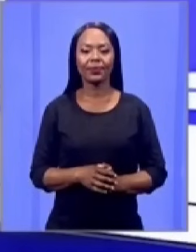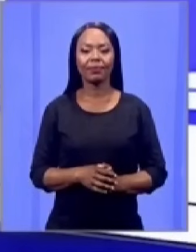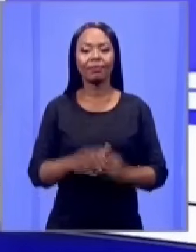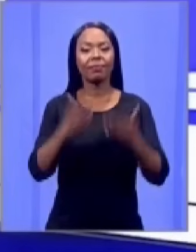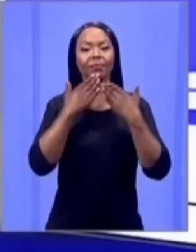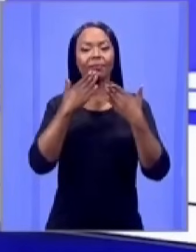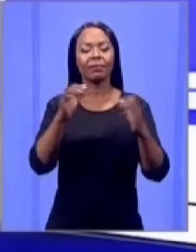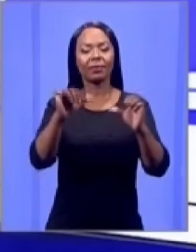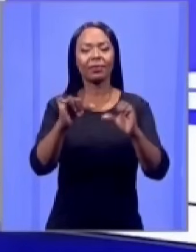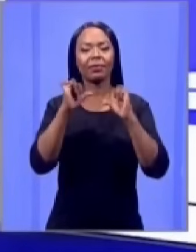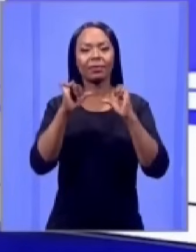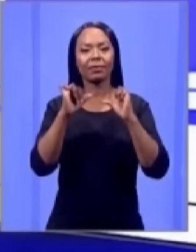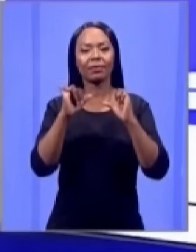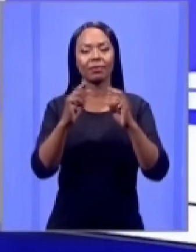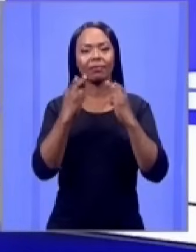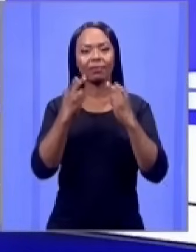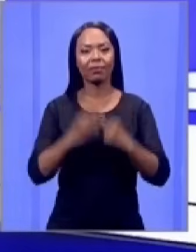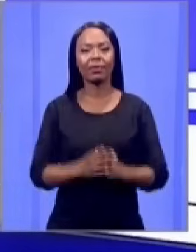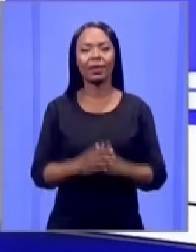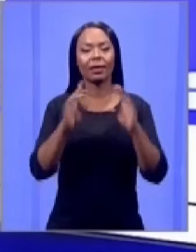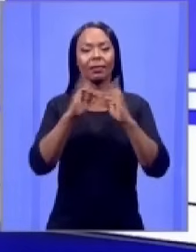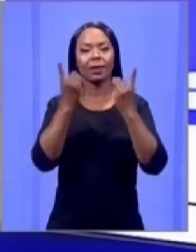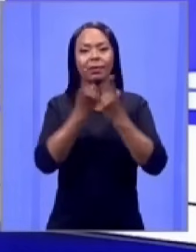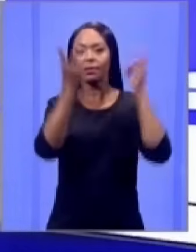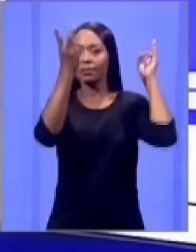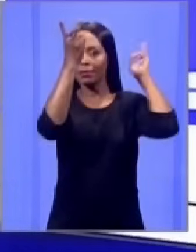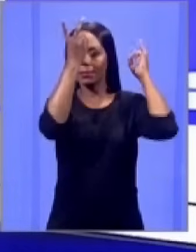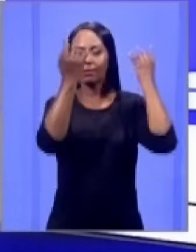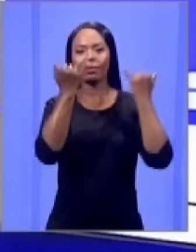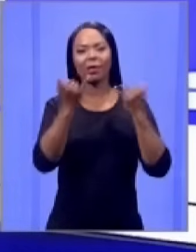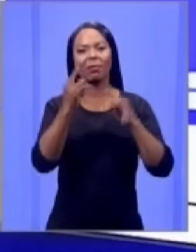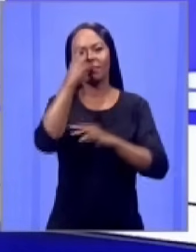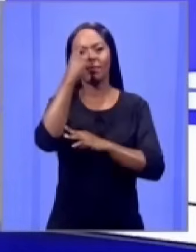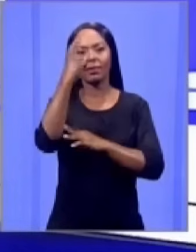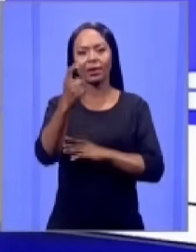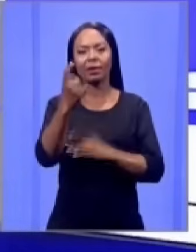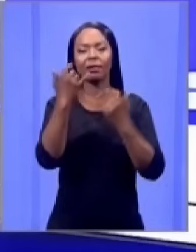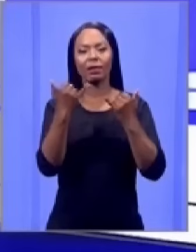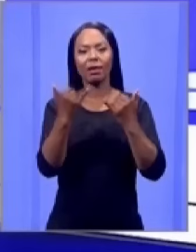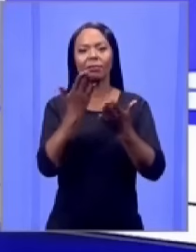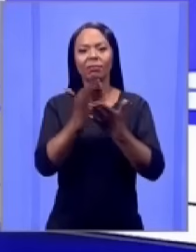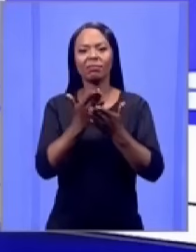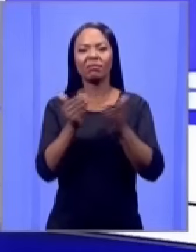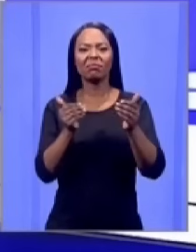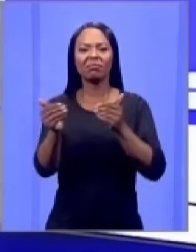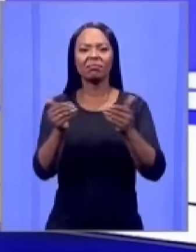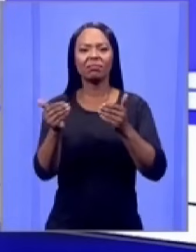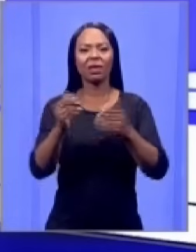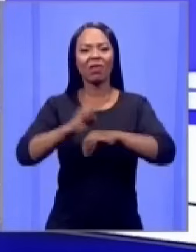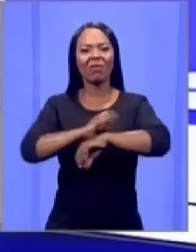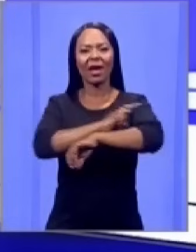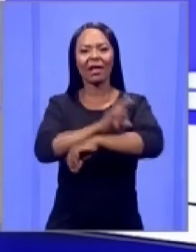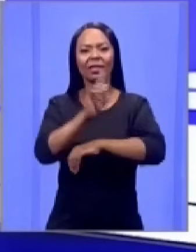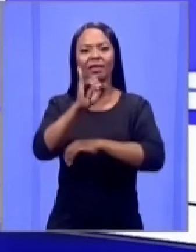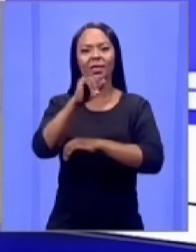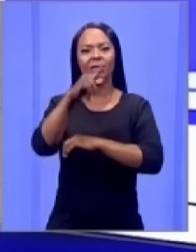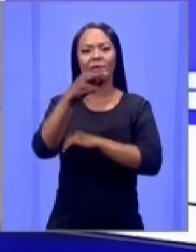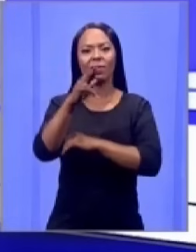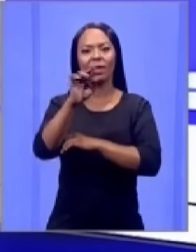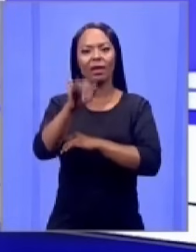Harbelero amoele mohi lefapha la itshebeletso tsa tshokolo ba tshwaruwa le dumela ha le tla kgona ho laola bohloko ba diphtheria tjhankana ya Paulsmoor, Cape